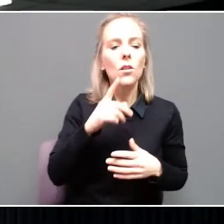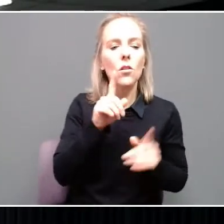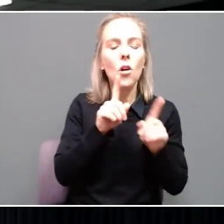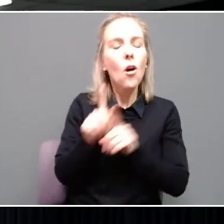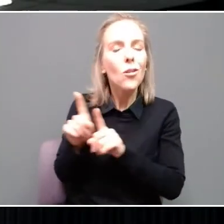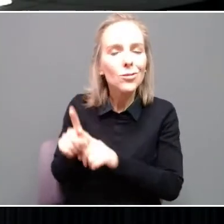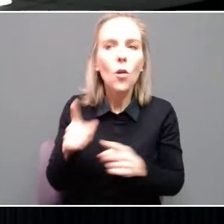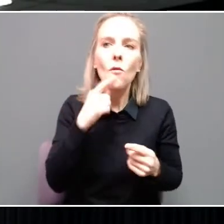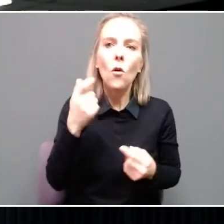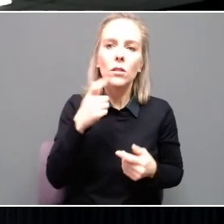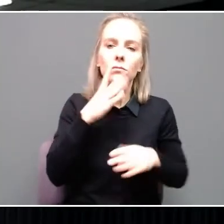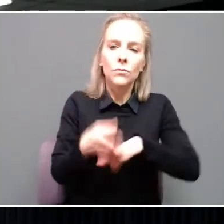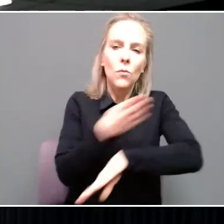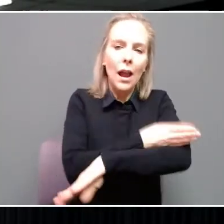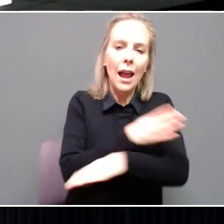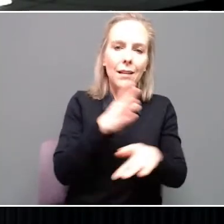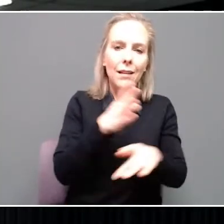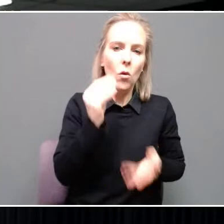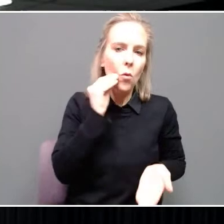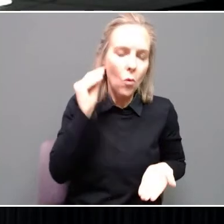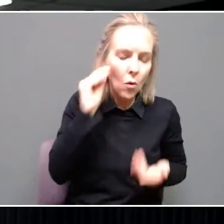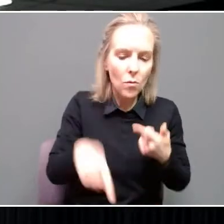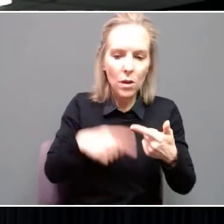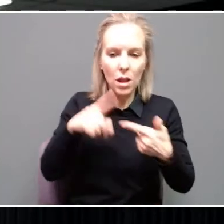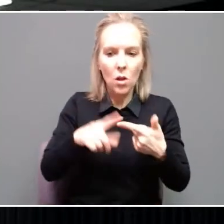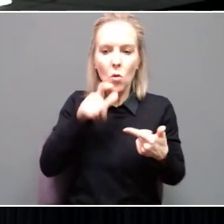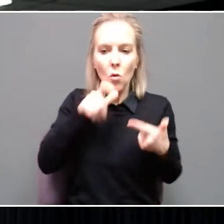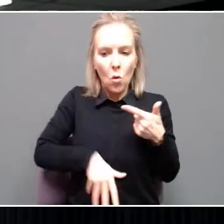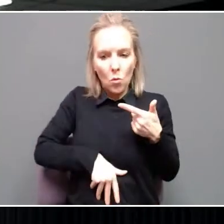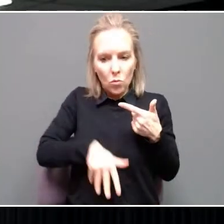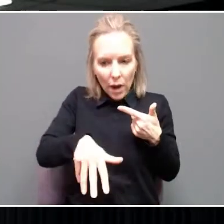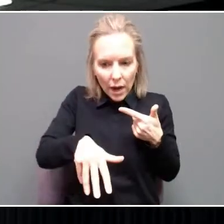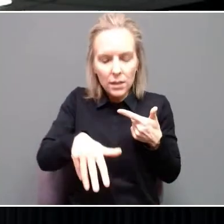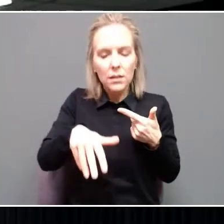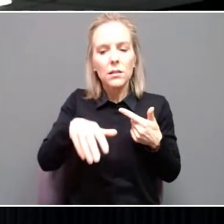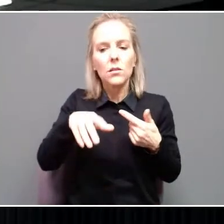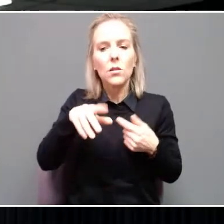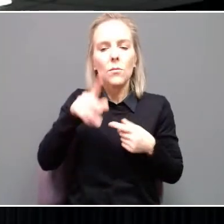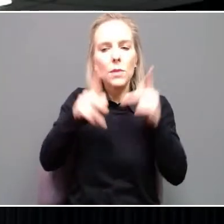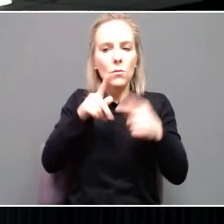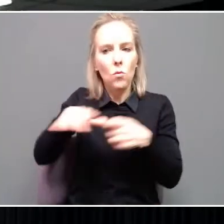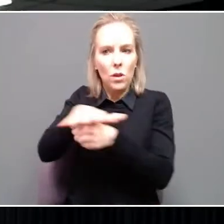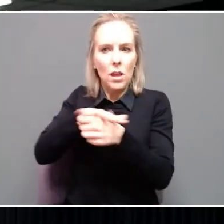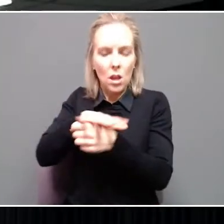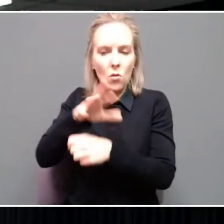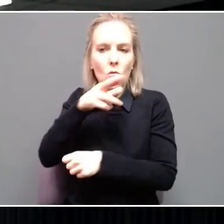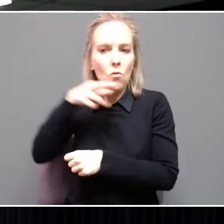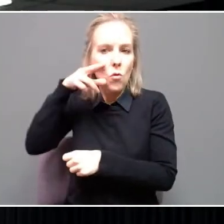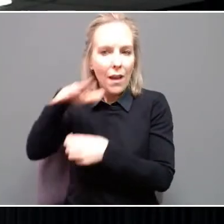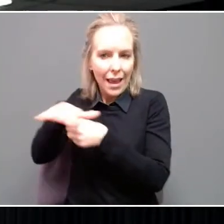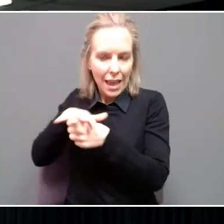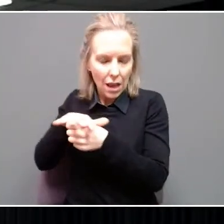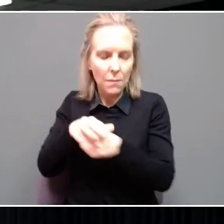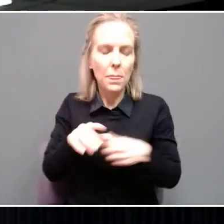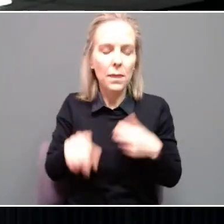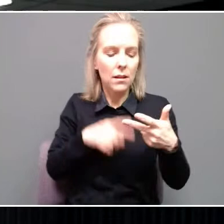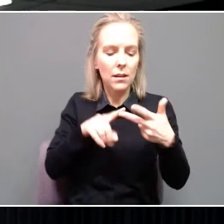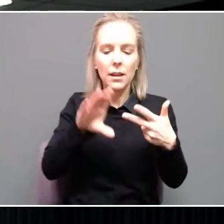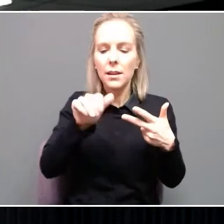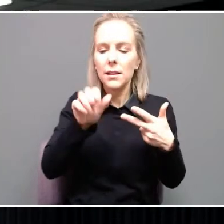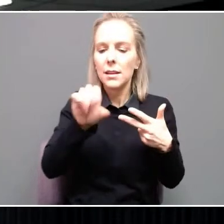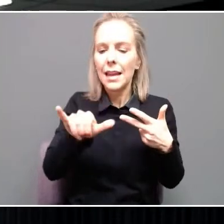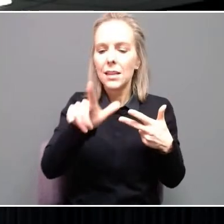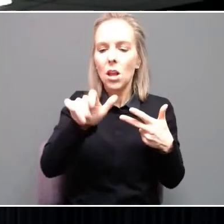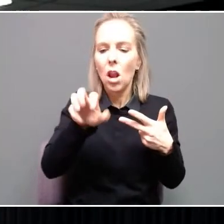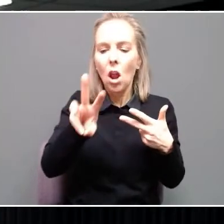treatment for pregnant and parenting people in rural areas. We also expanded on the benefit of Casey's Law by allowing the court to